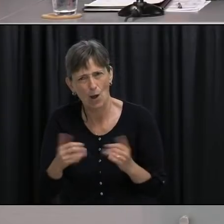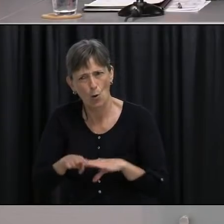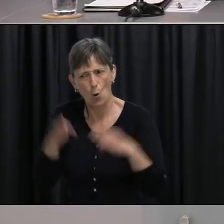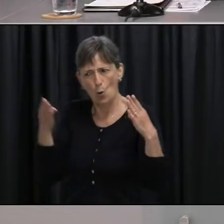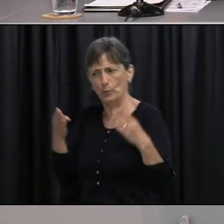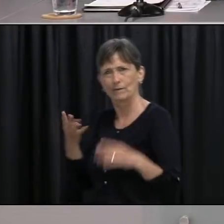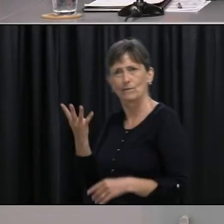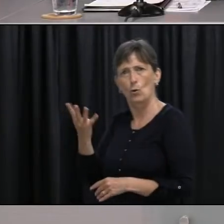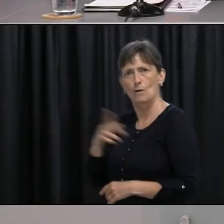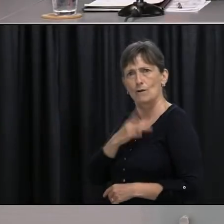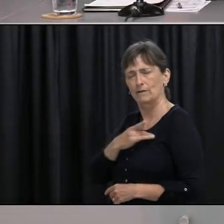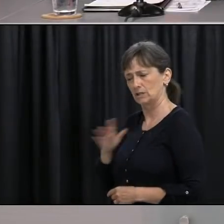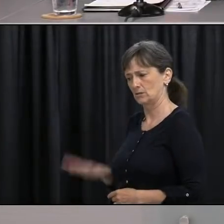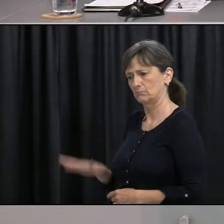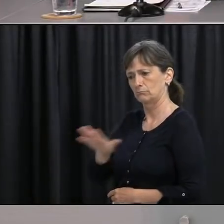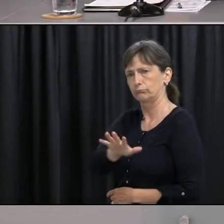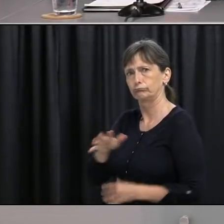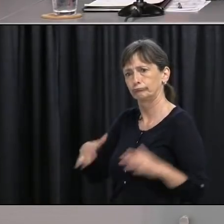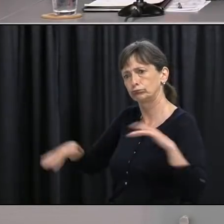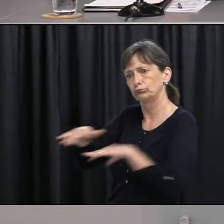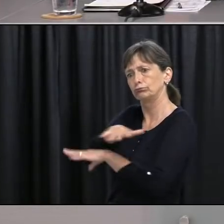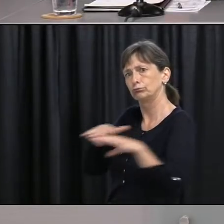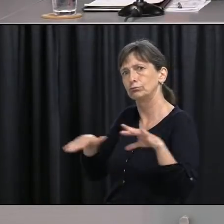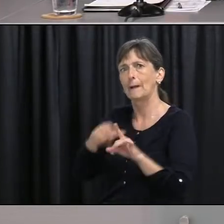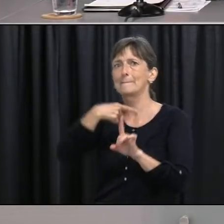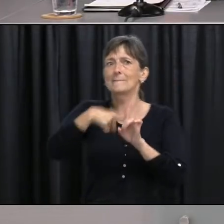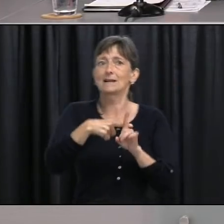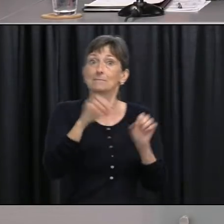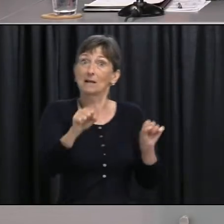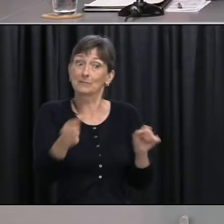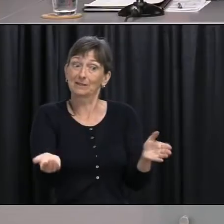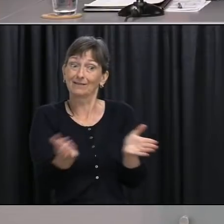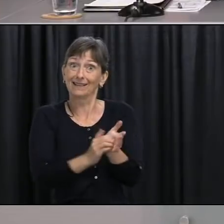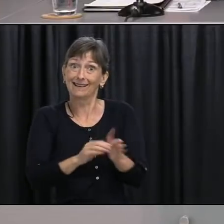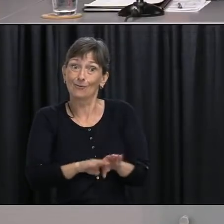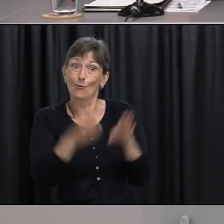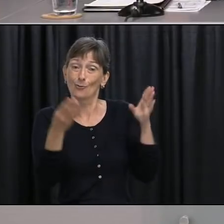potentially July 17th. The timing just seems to not quite